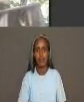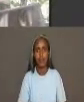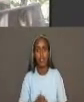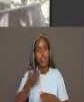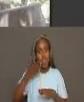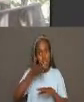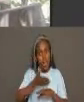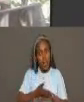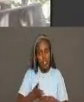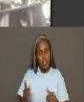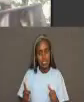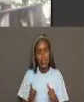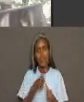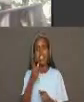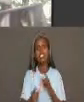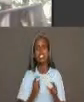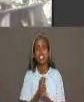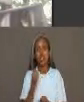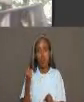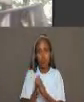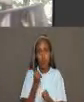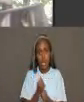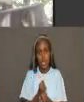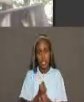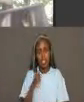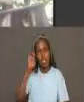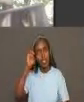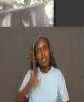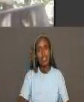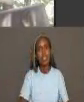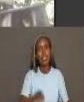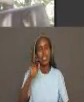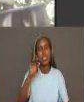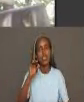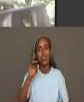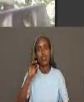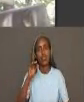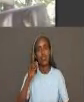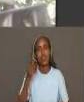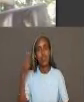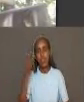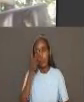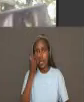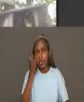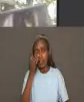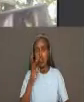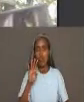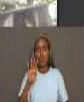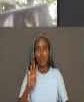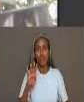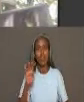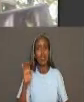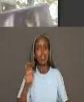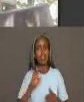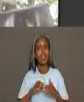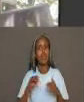After his first year of work, he gets a pay rise of 400